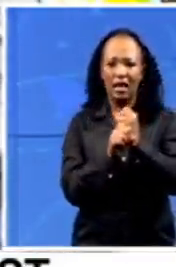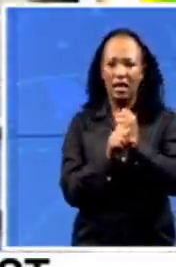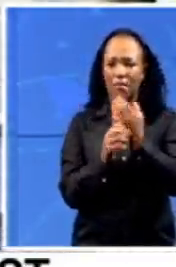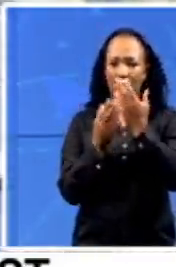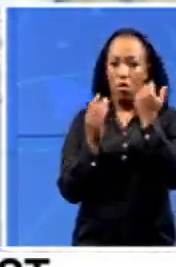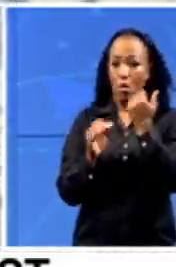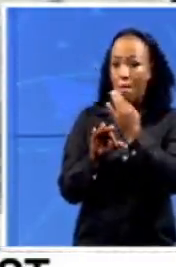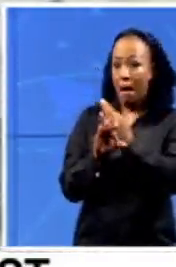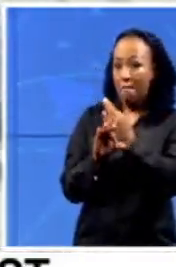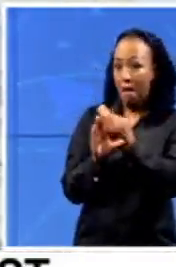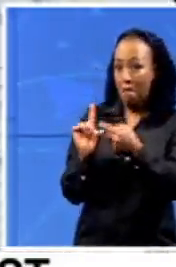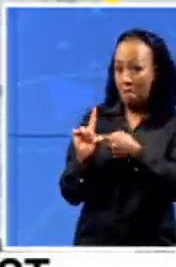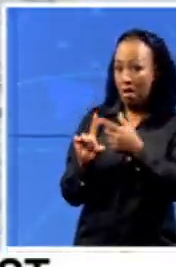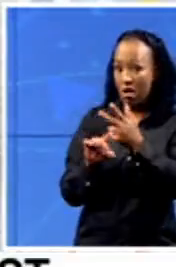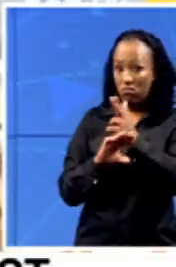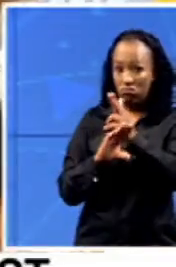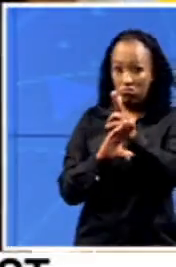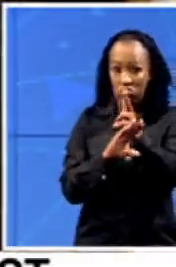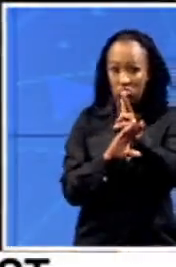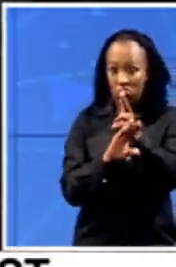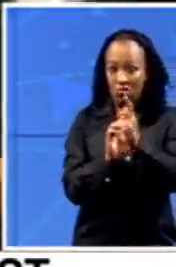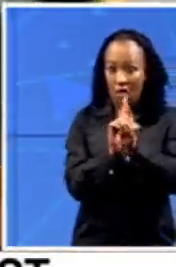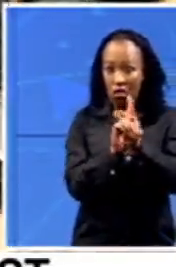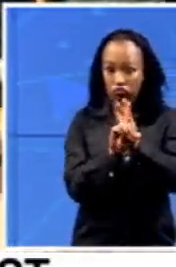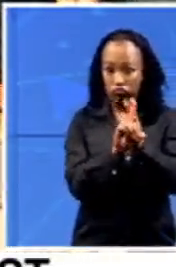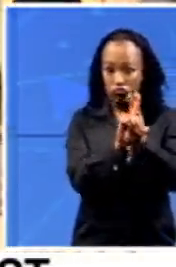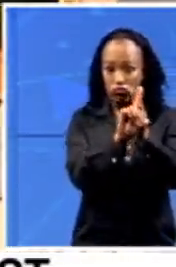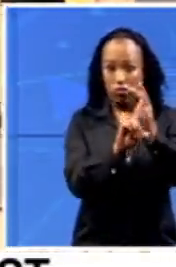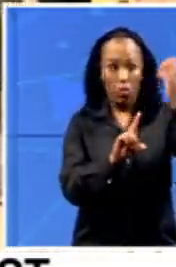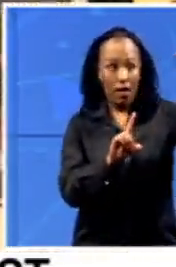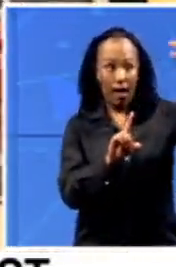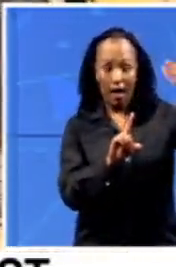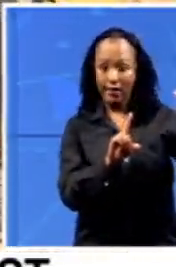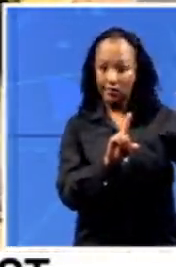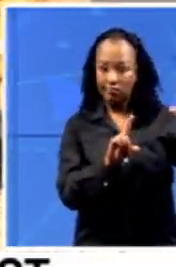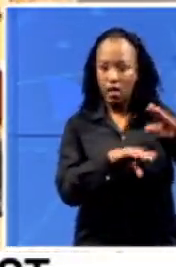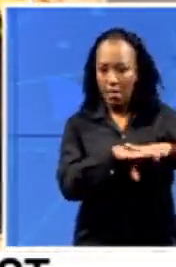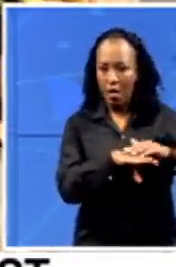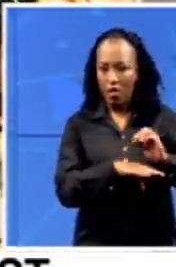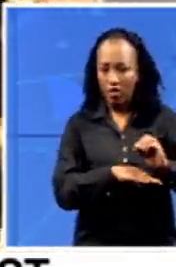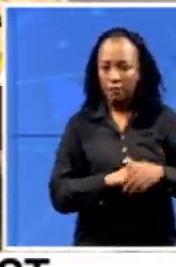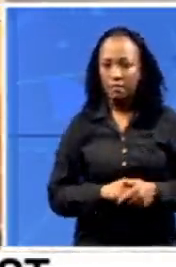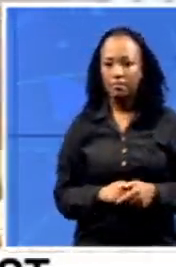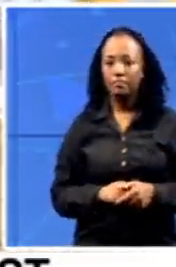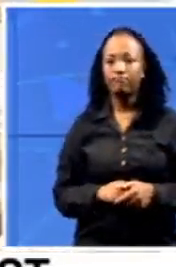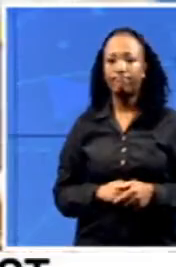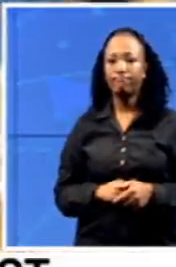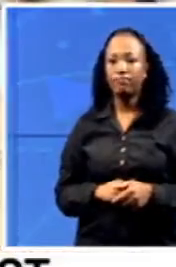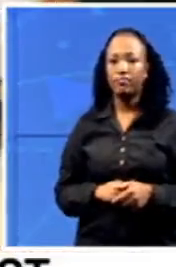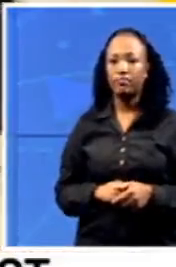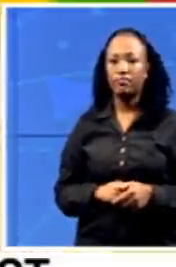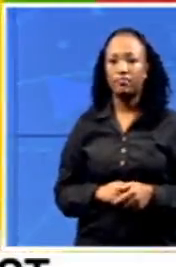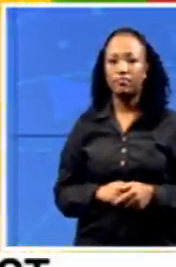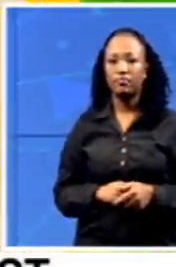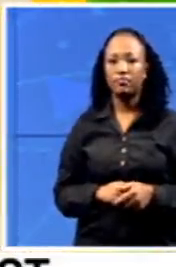Japan Matebula can follow me this side because there is more light. Let's see if we can talk to